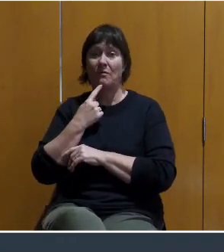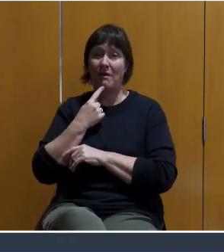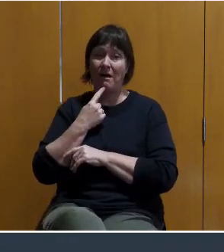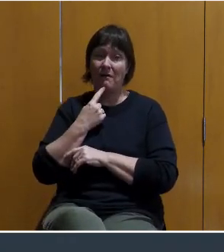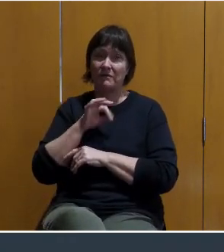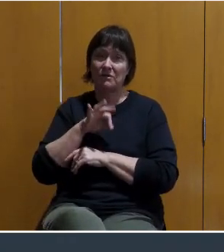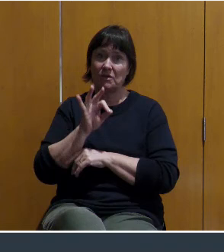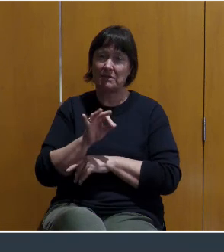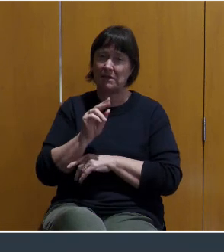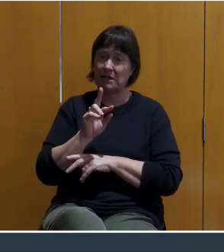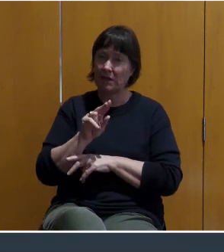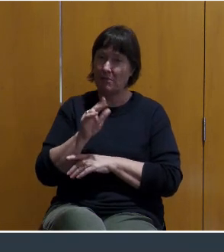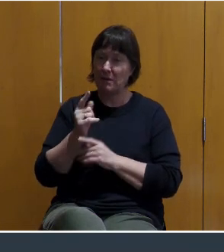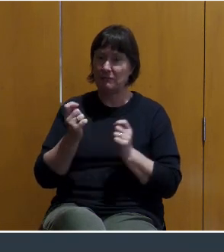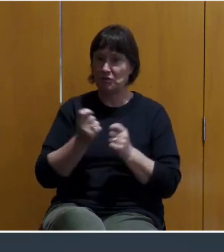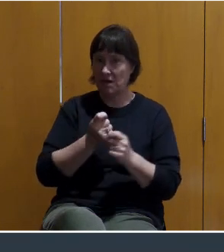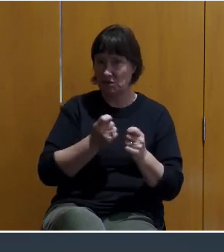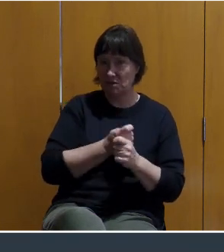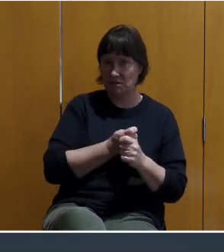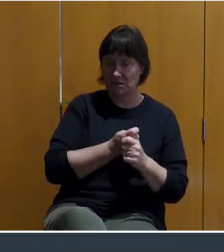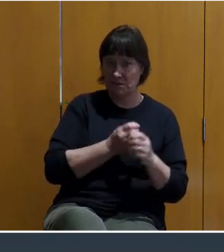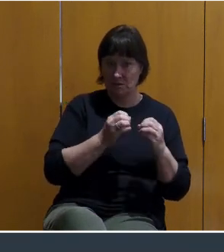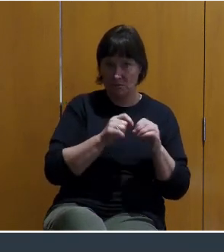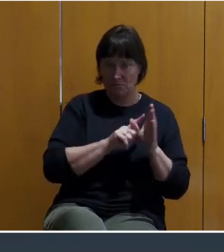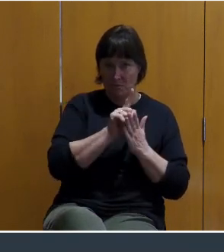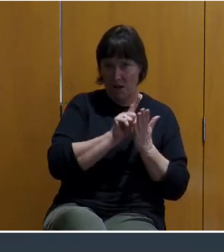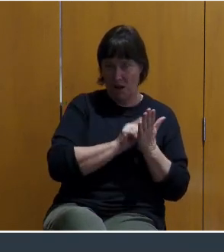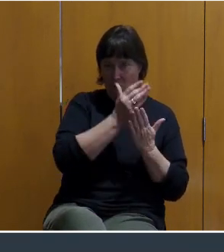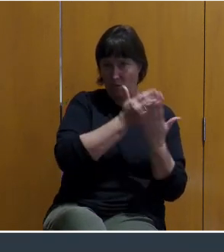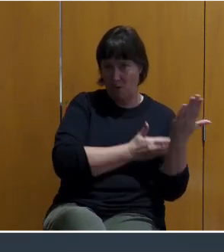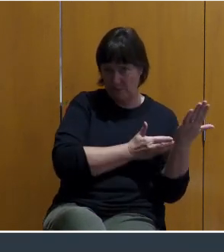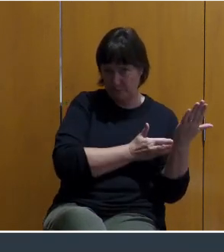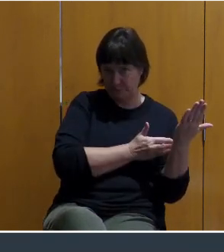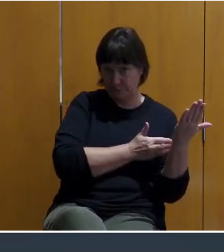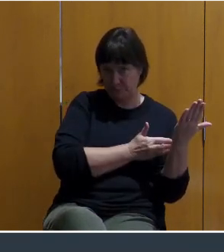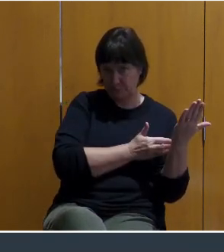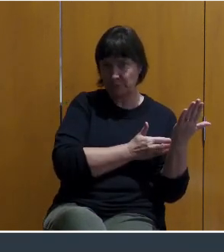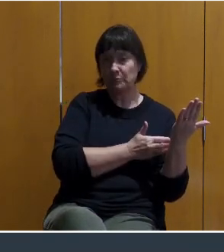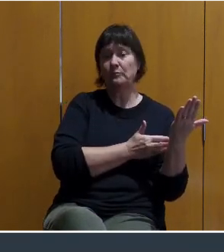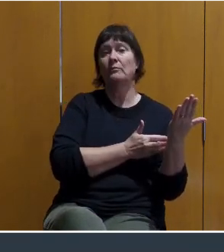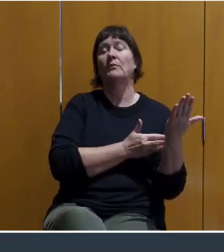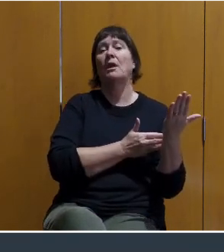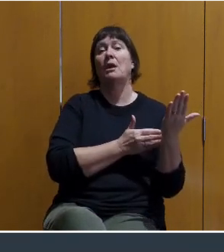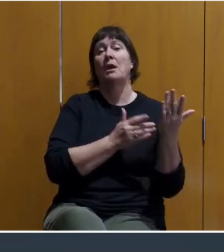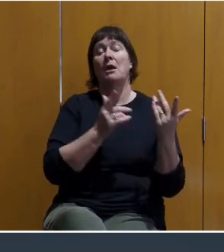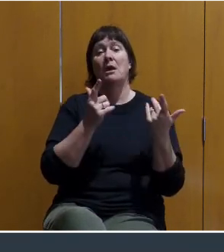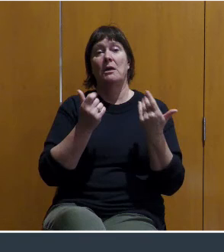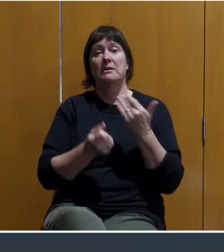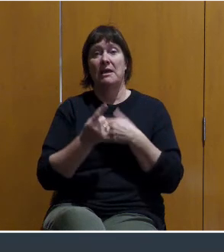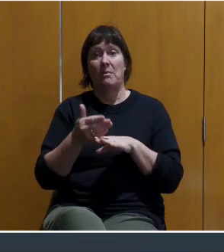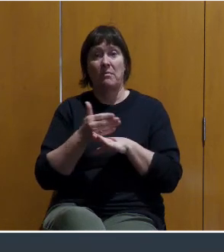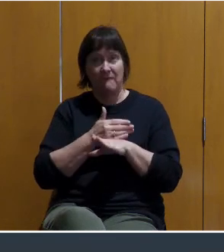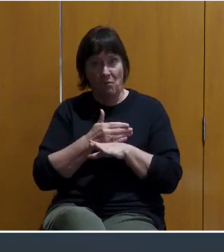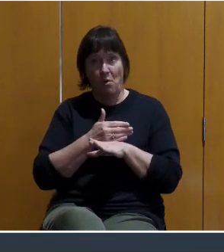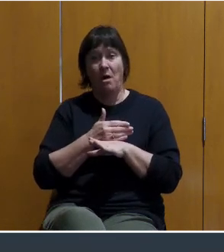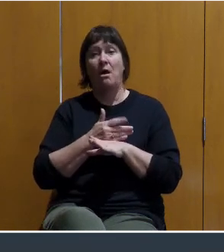bylaw in response to that. That was done obviously before we have had the submissions today, which some of them reiterated some of the